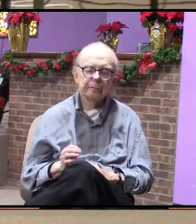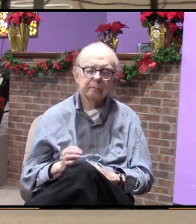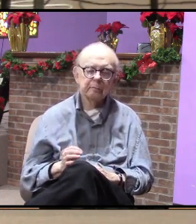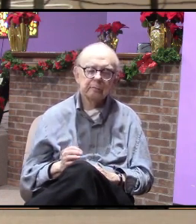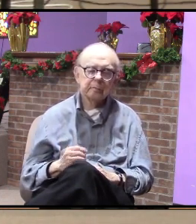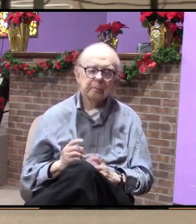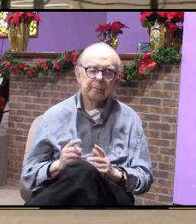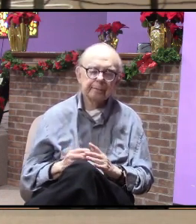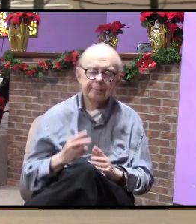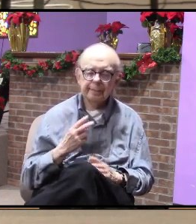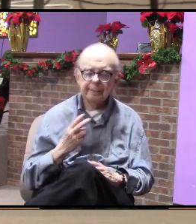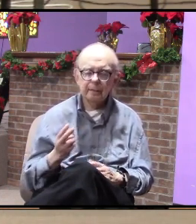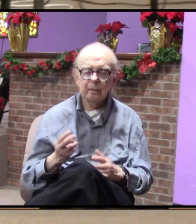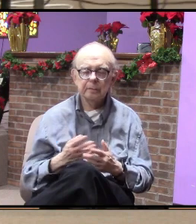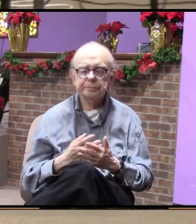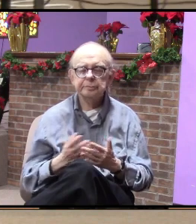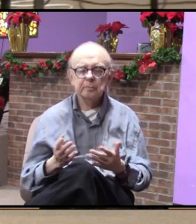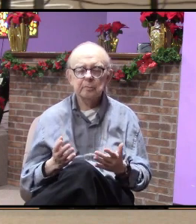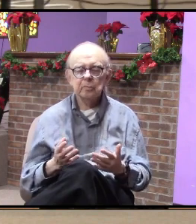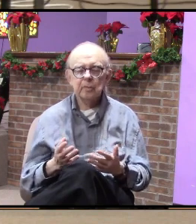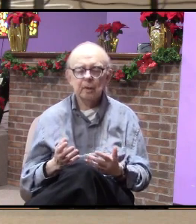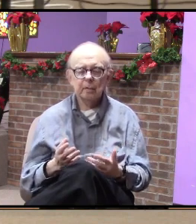And we begin to see these things.